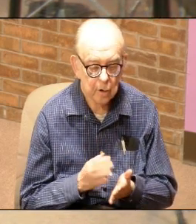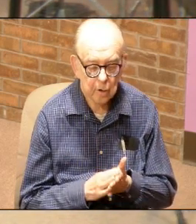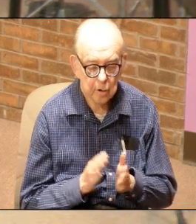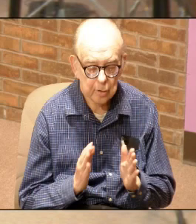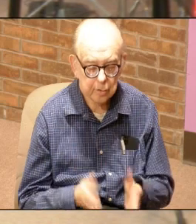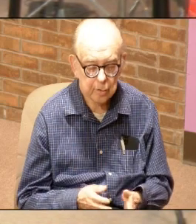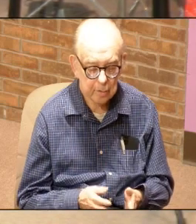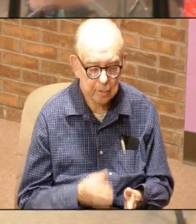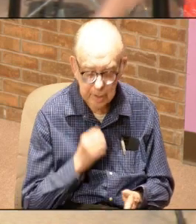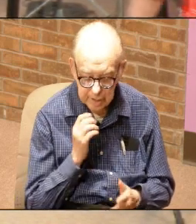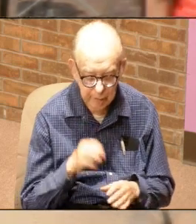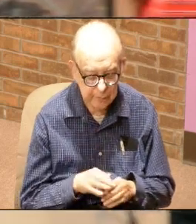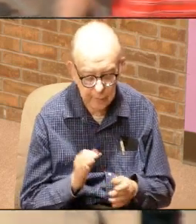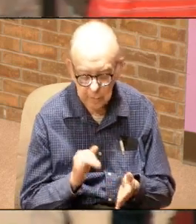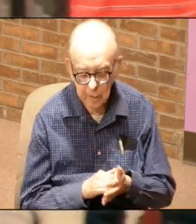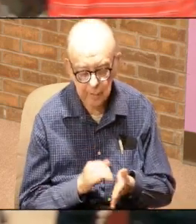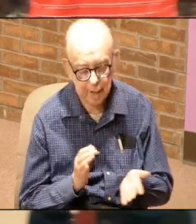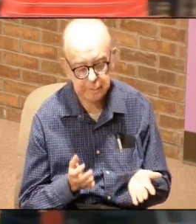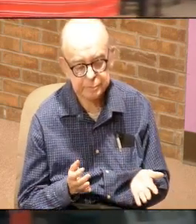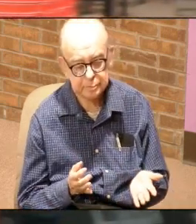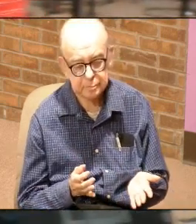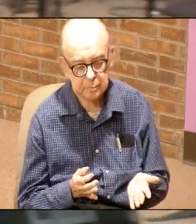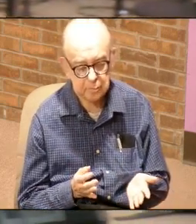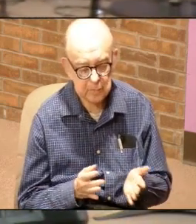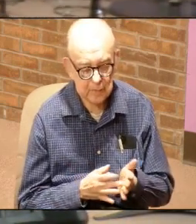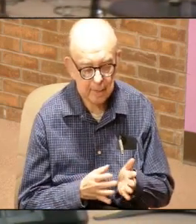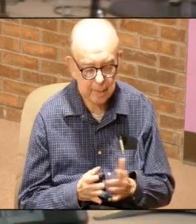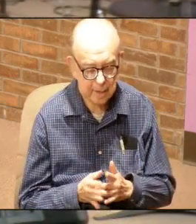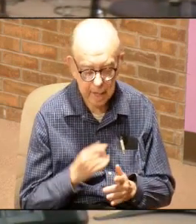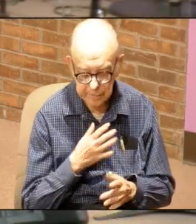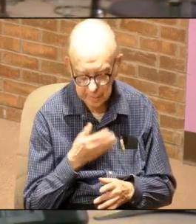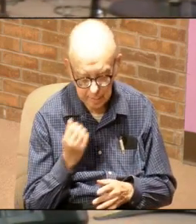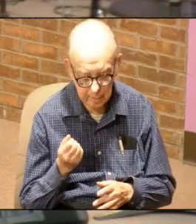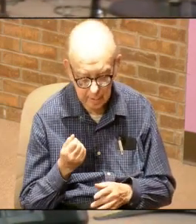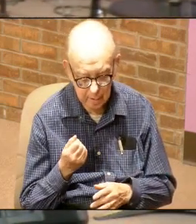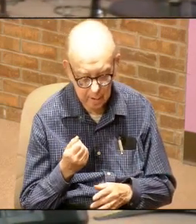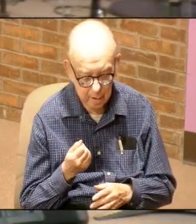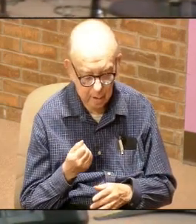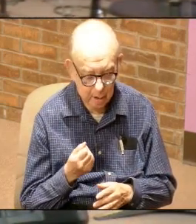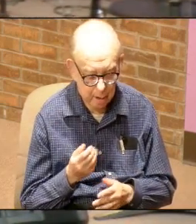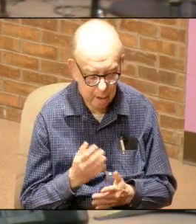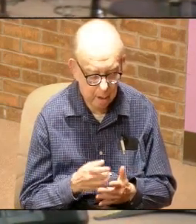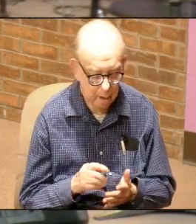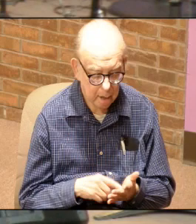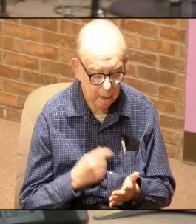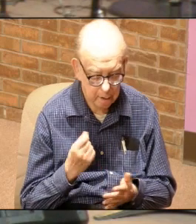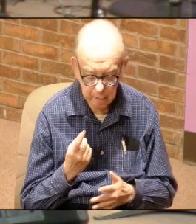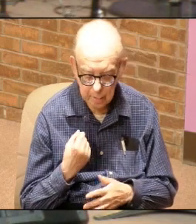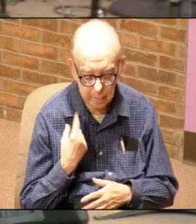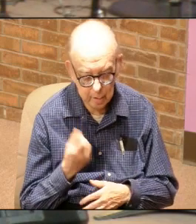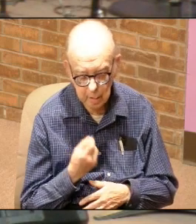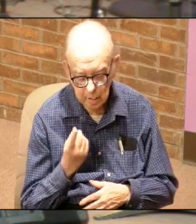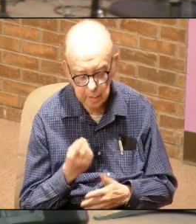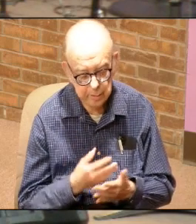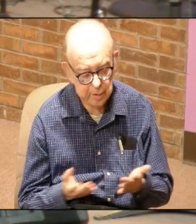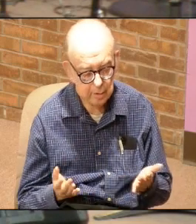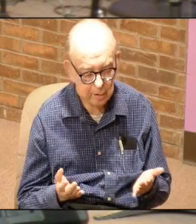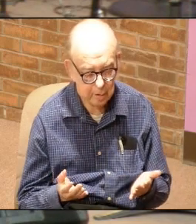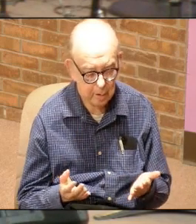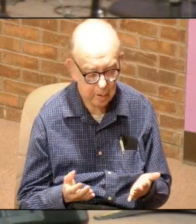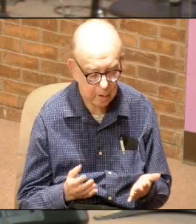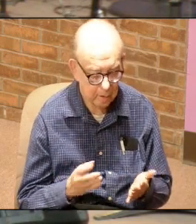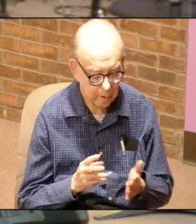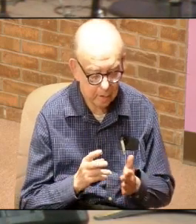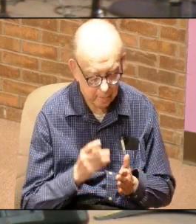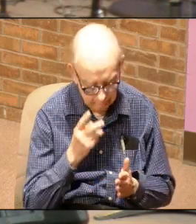You wouldn't even have to vote on it. He's got the best prepared. And so sometimes we don't understand these things.